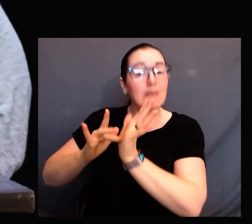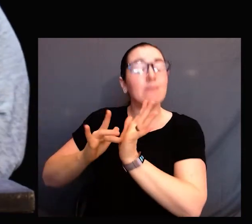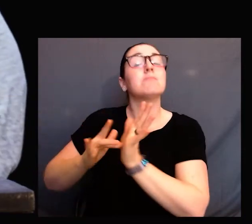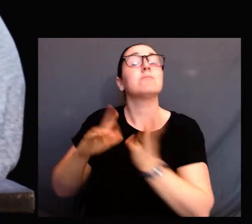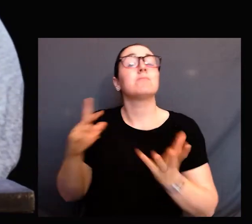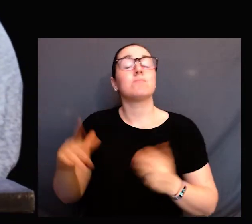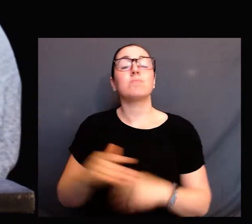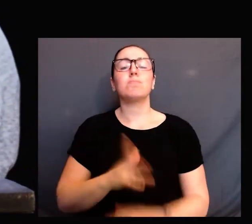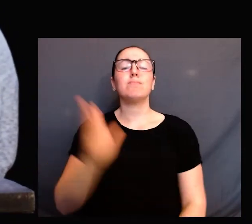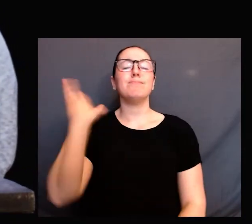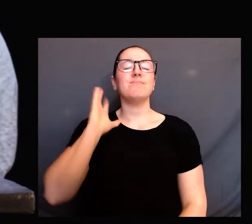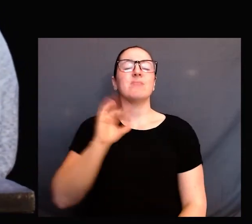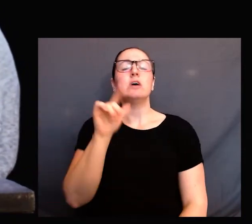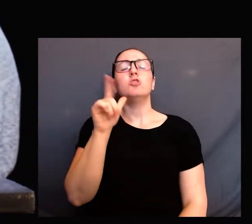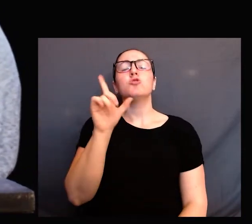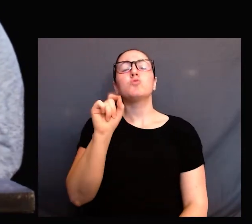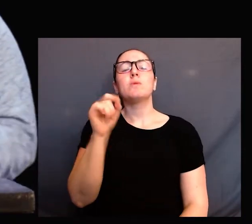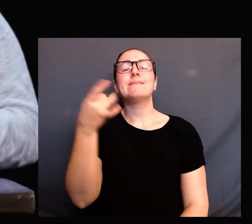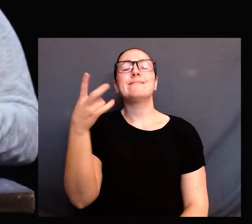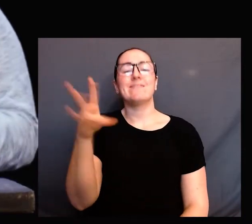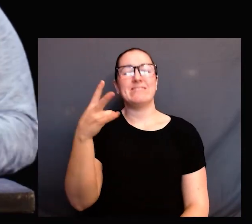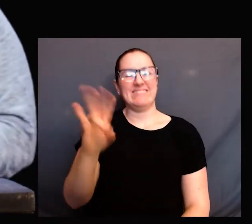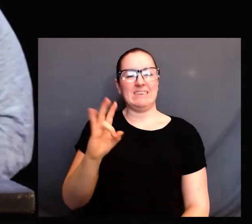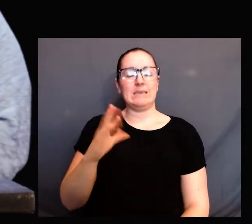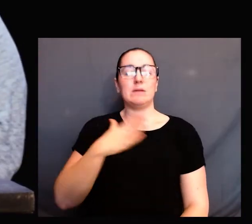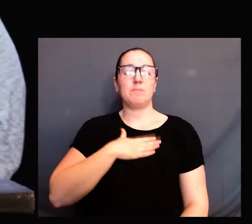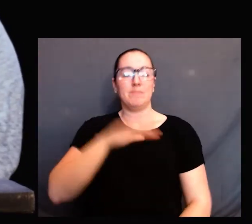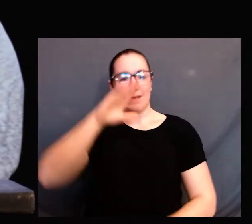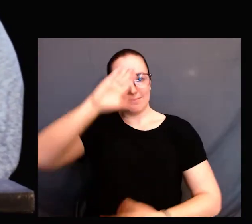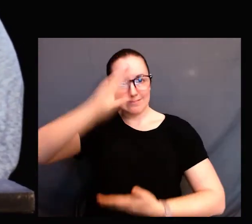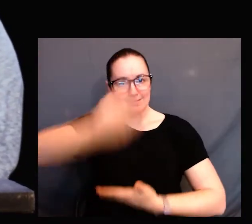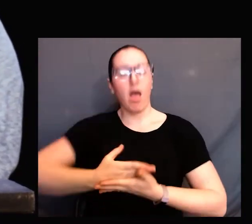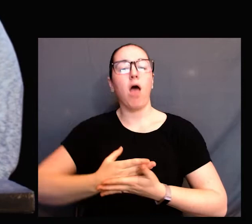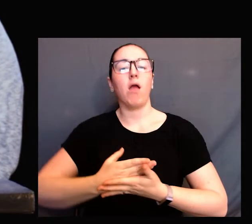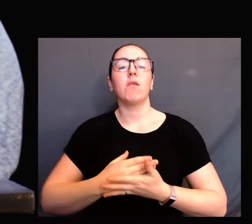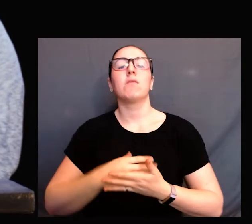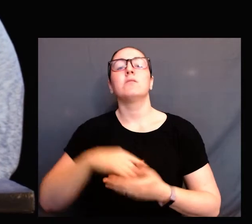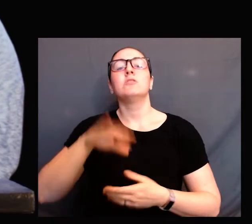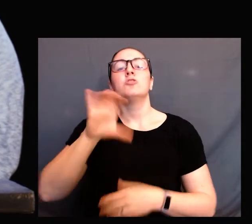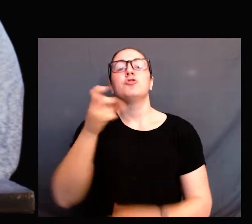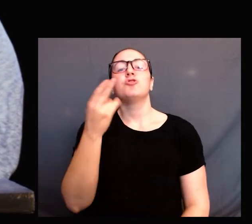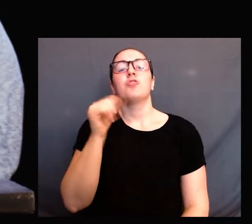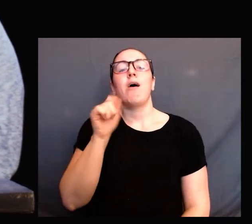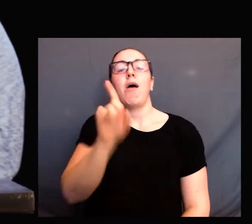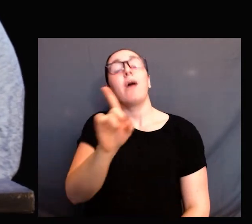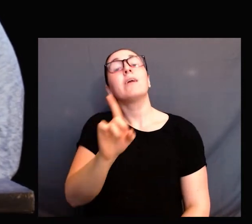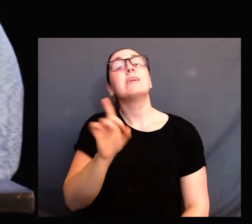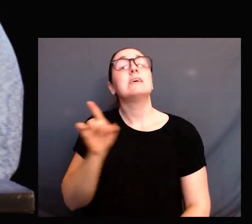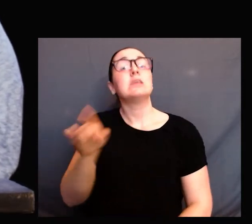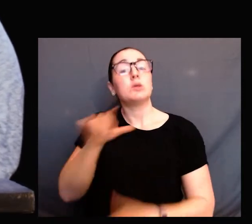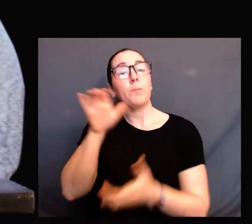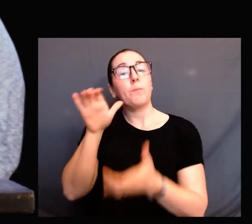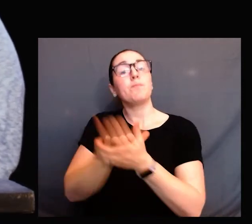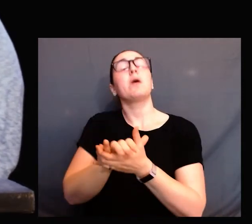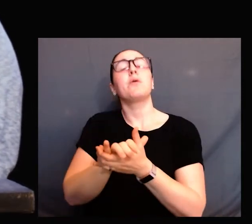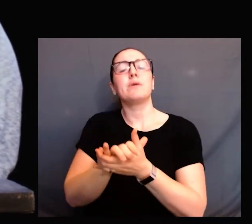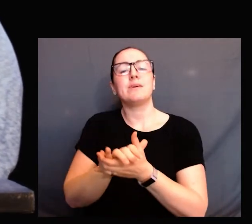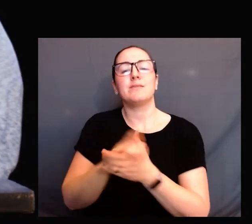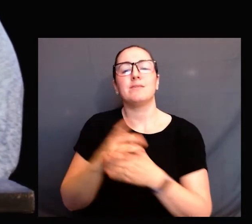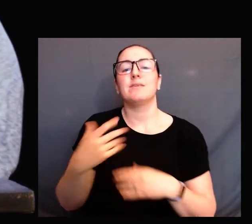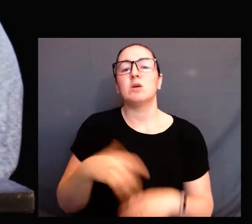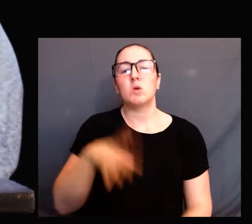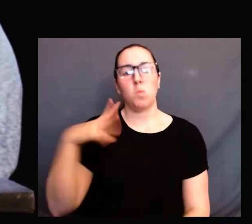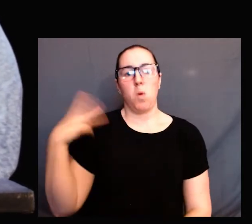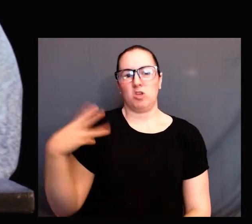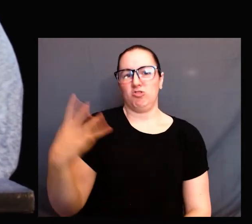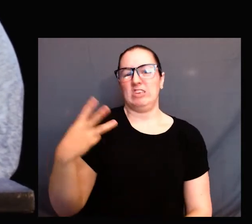in 2017, my middle son, Chad, got married in Port Angeles, Washington, which is up